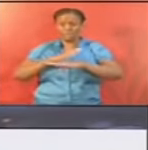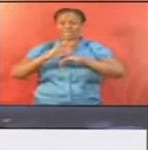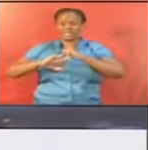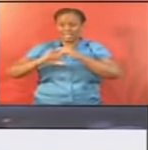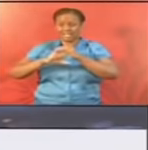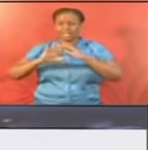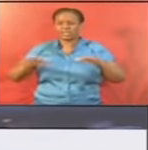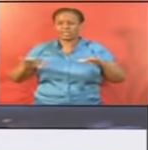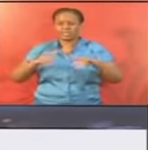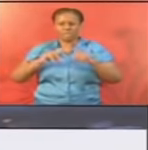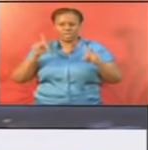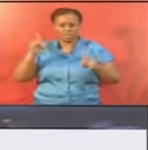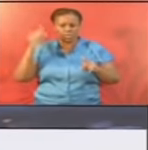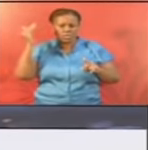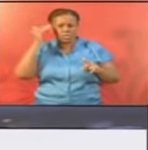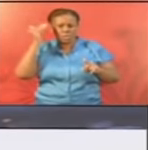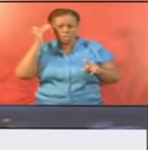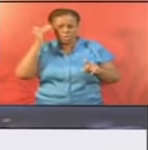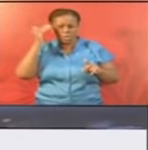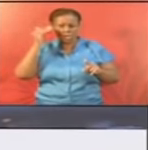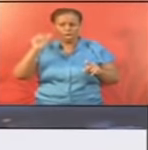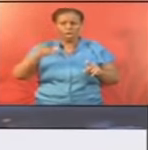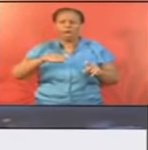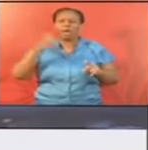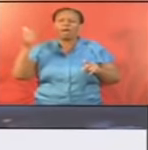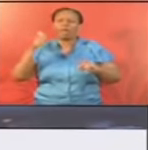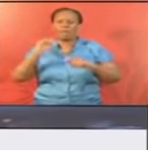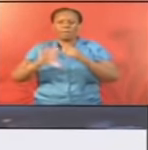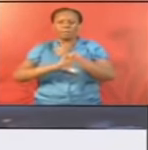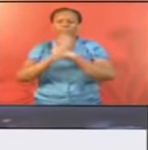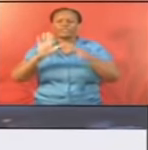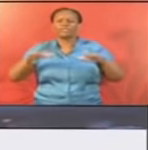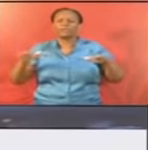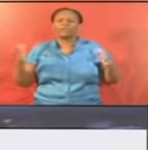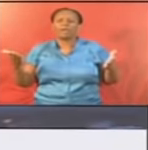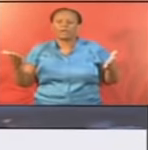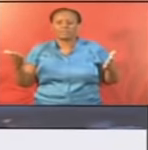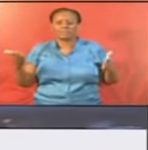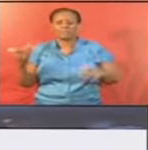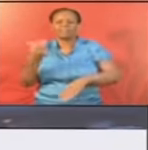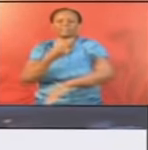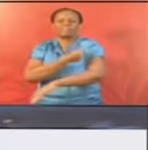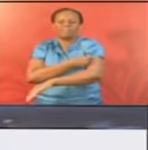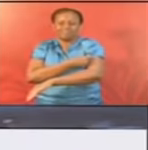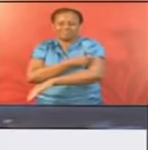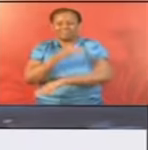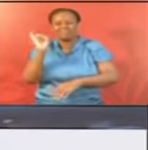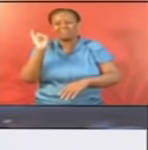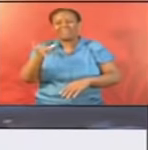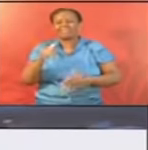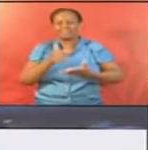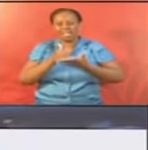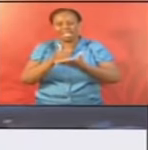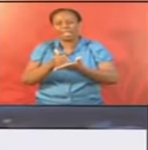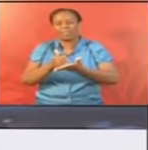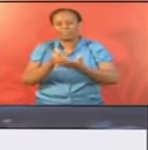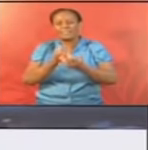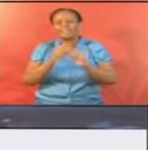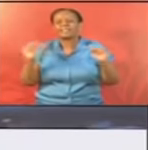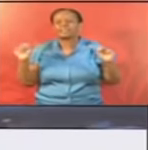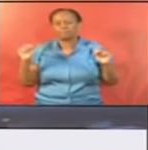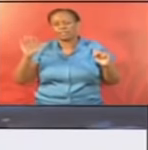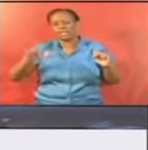vaccination? Immunization can save your child's life. Because of advances in medical sciences, your child can be